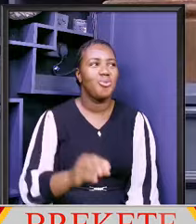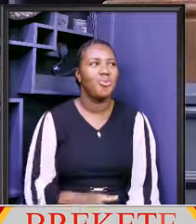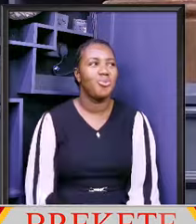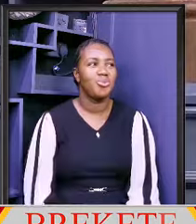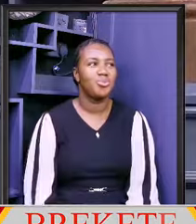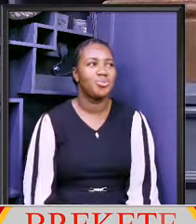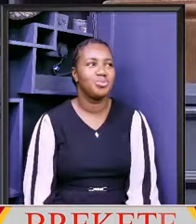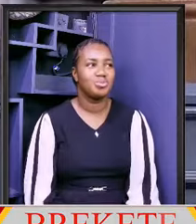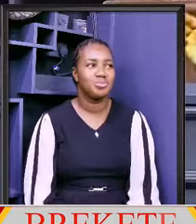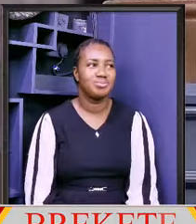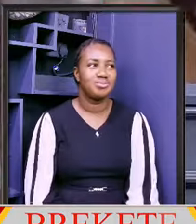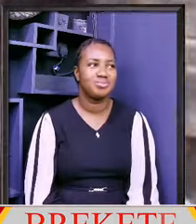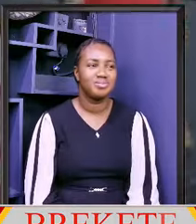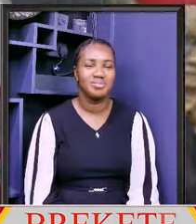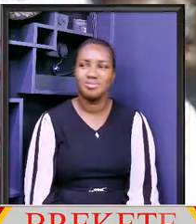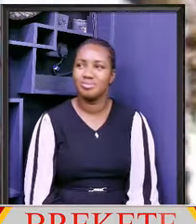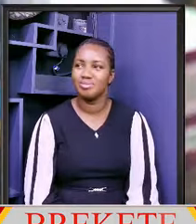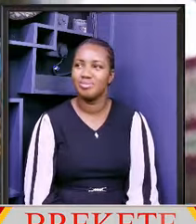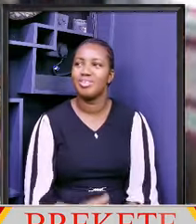You don't remember? Yes.